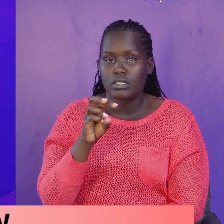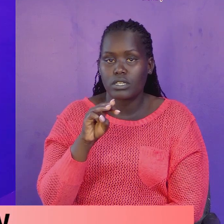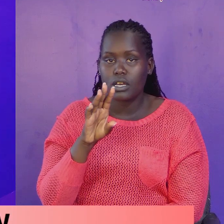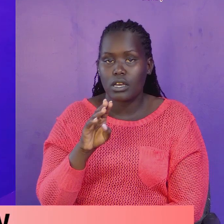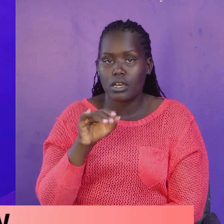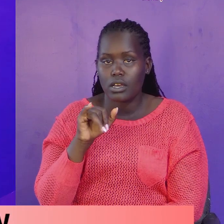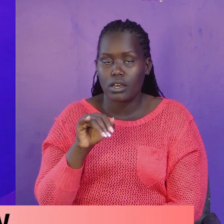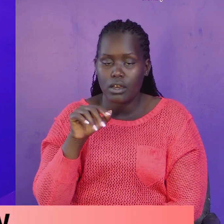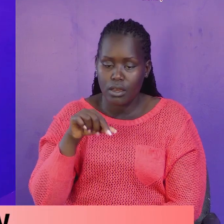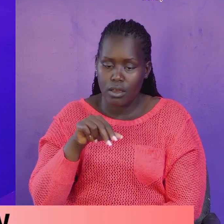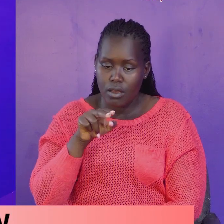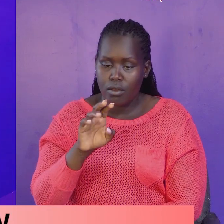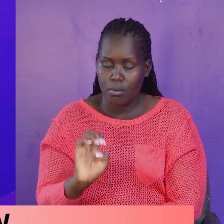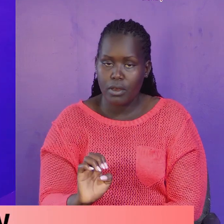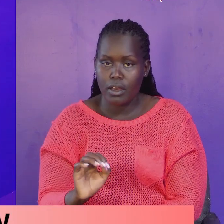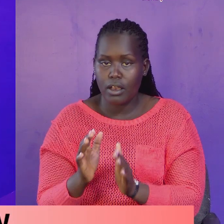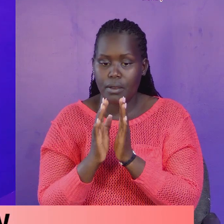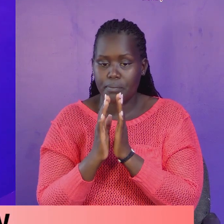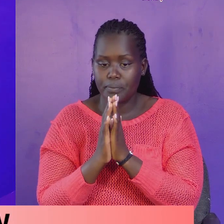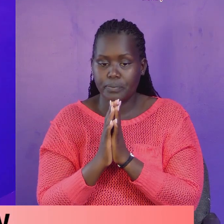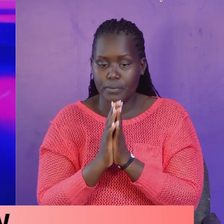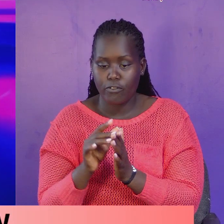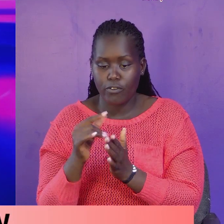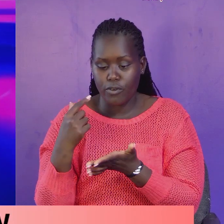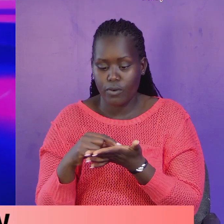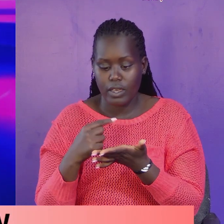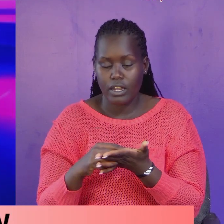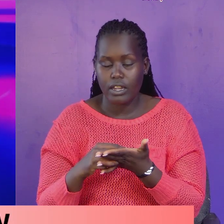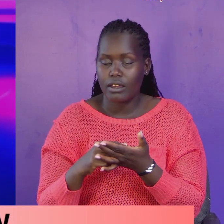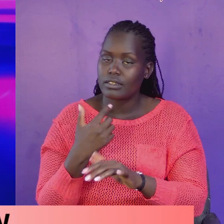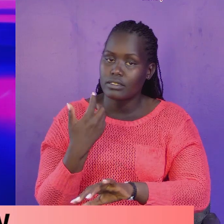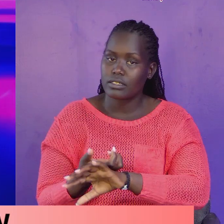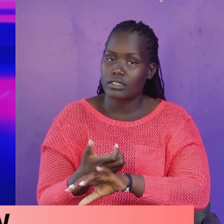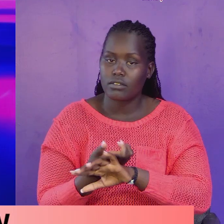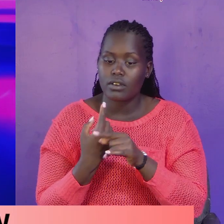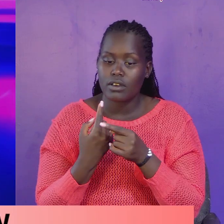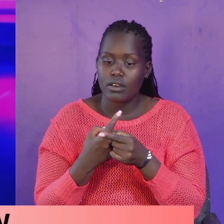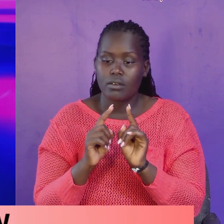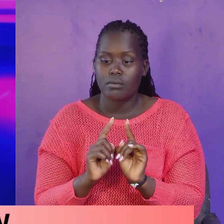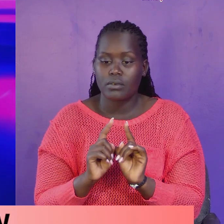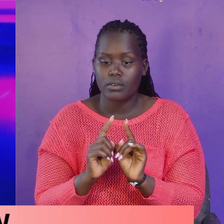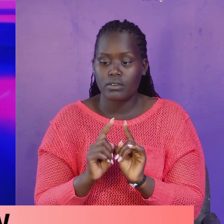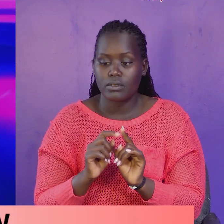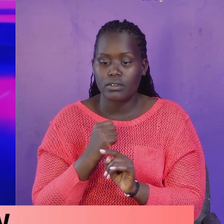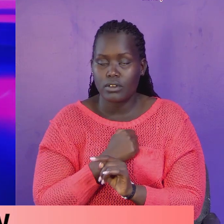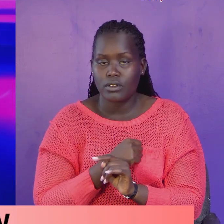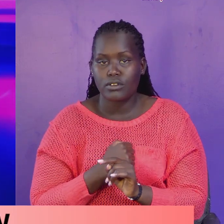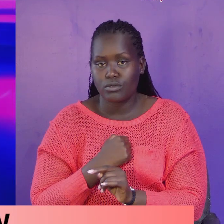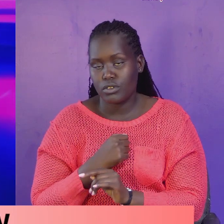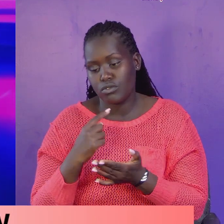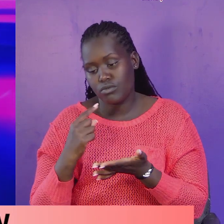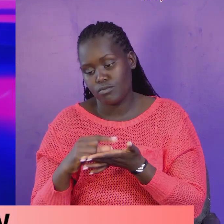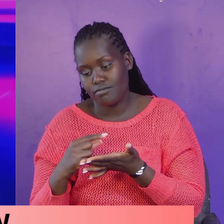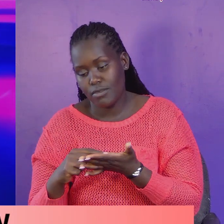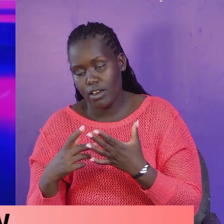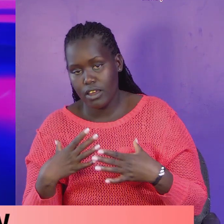for Uganda. This is tough. Yeah. This is tough, but I'm sorry, my Ugandans.